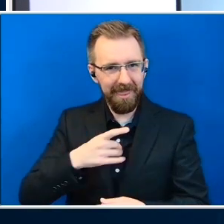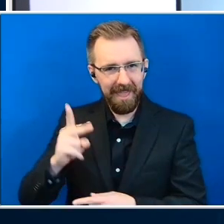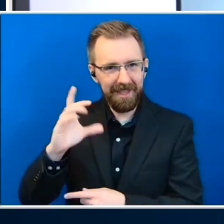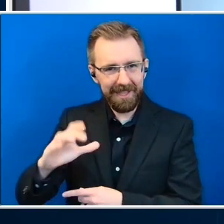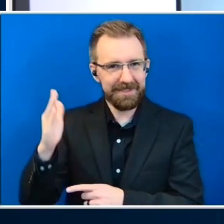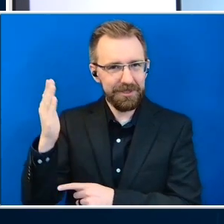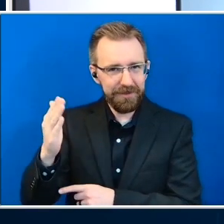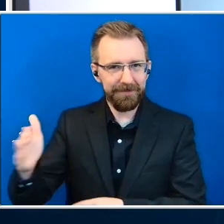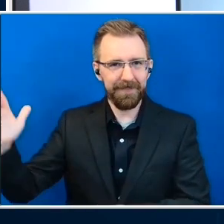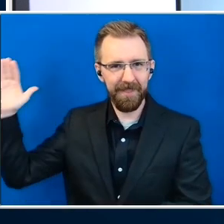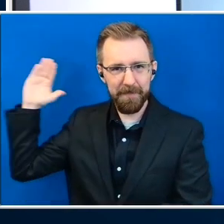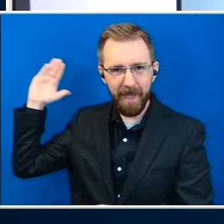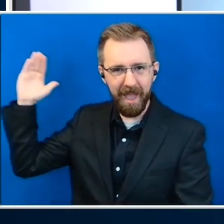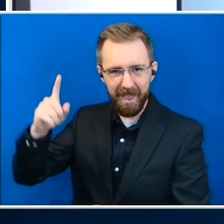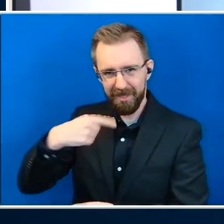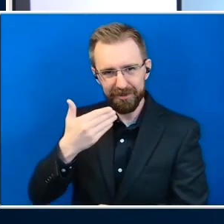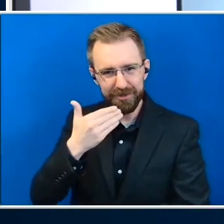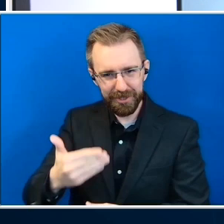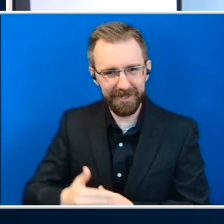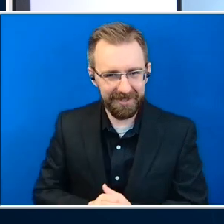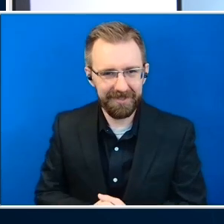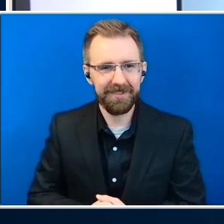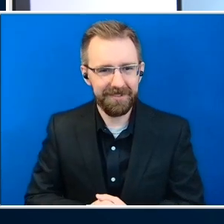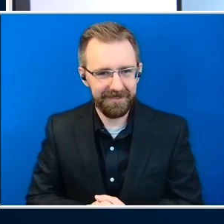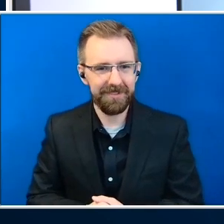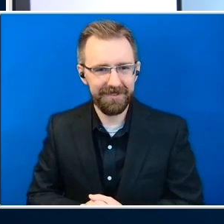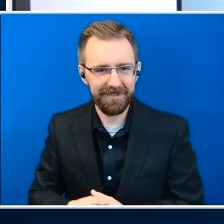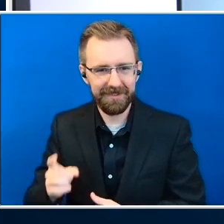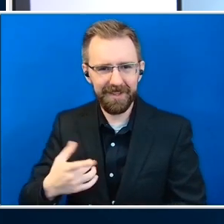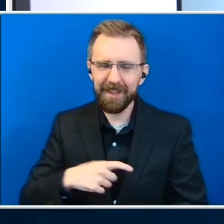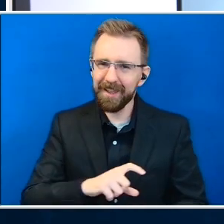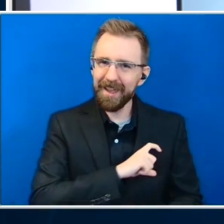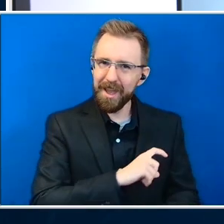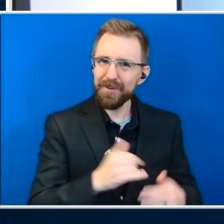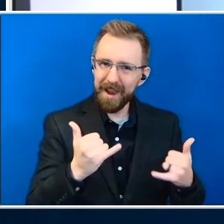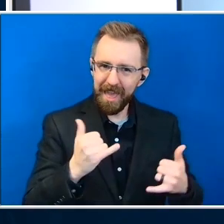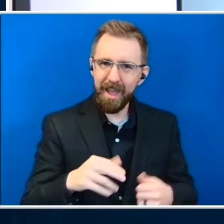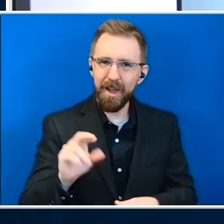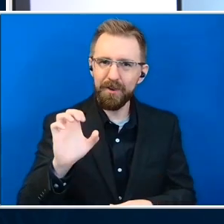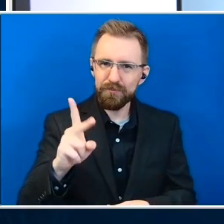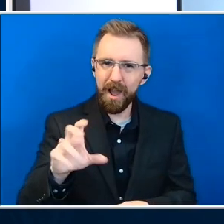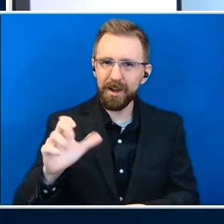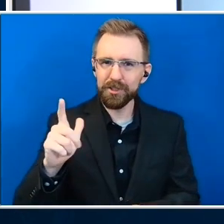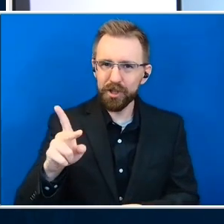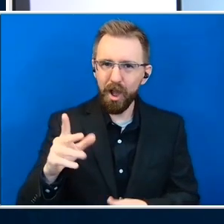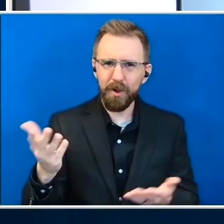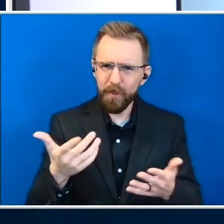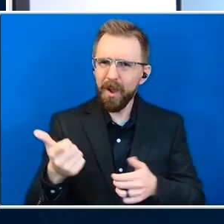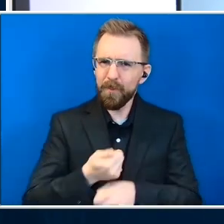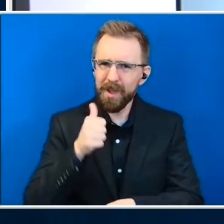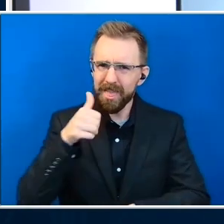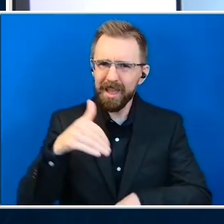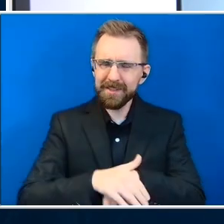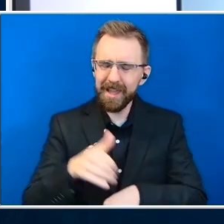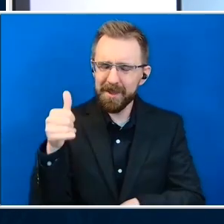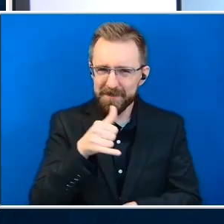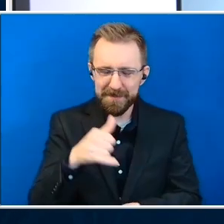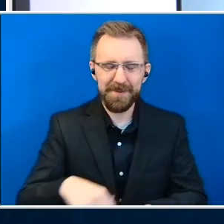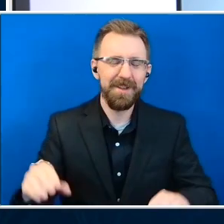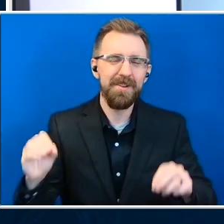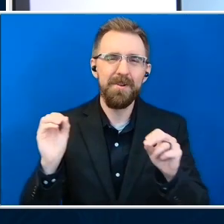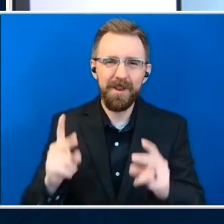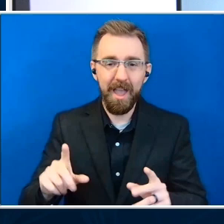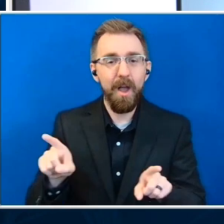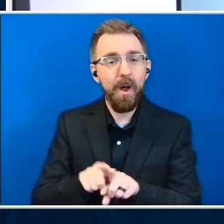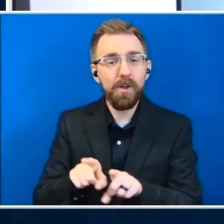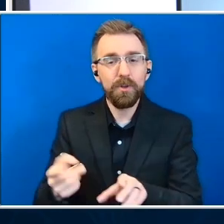Looks good. Thanks. By the way, can I just say it right now? Rock chalk, what a win last night. Okay. Also joining us remotely is